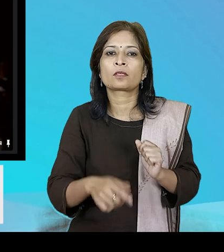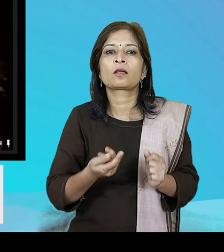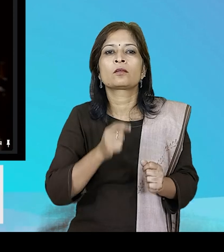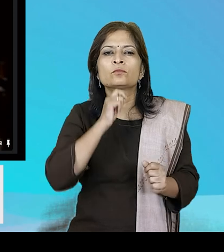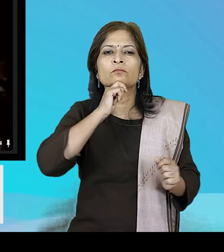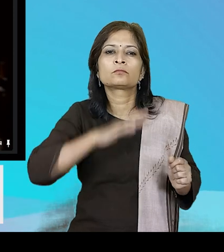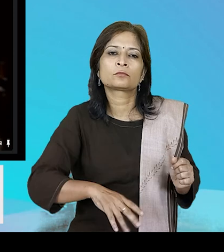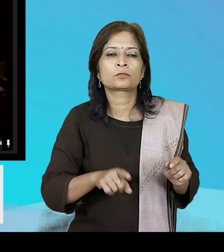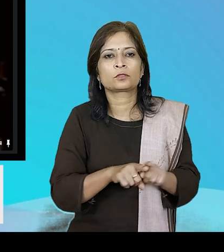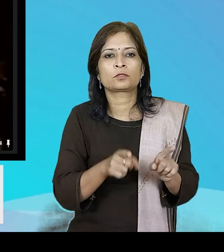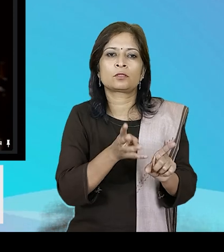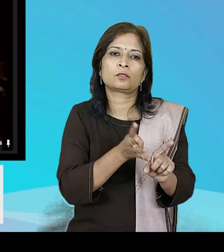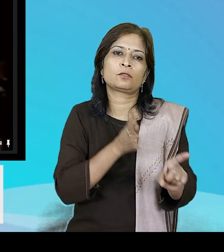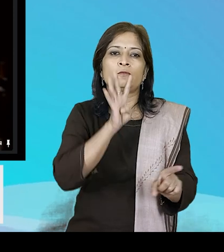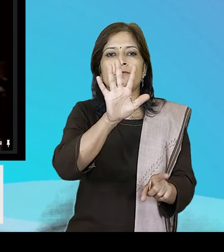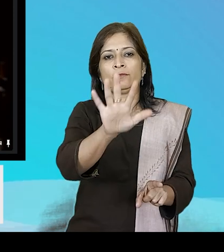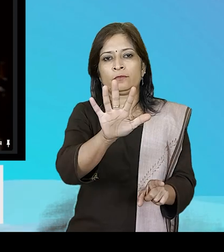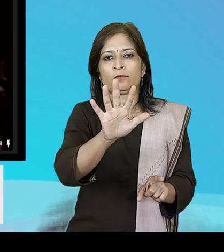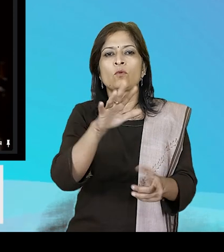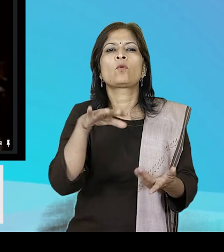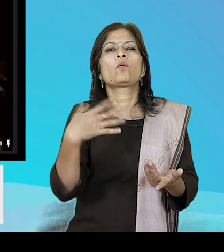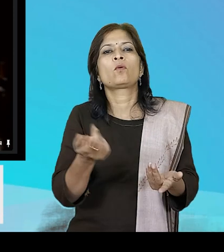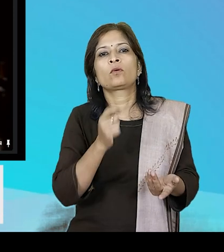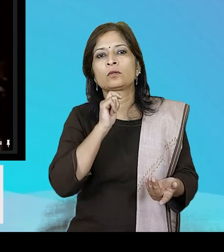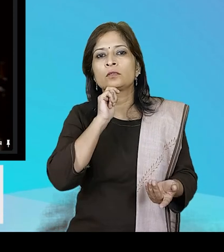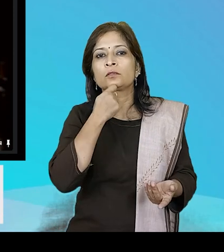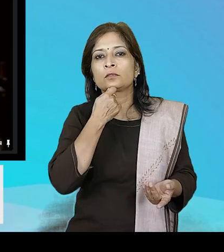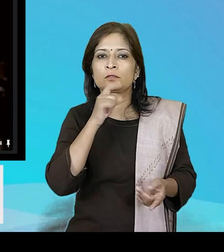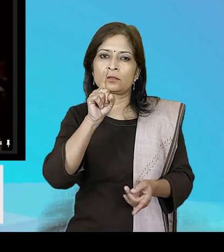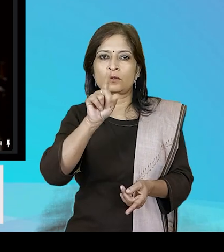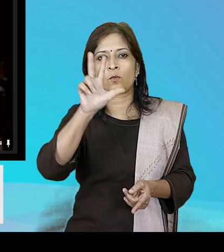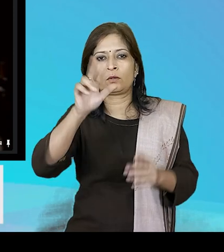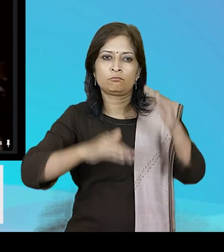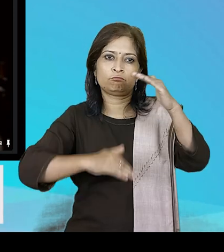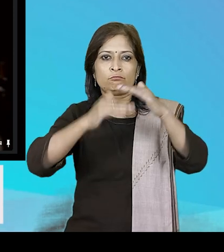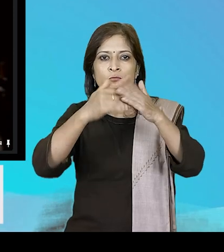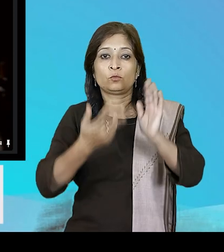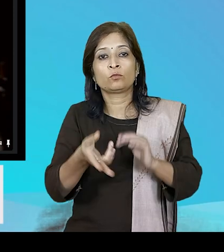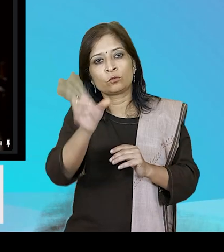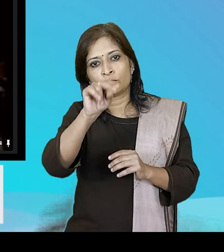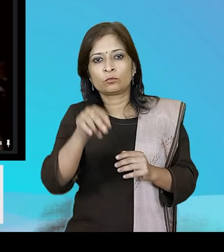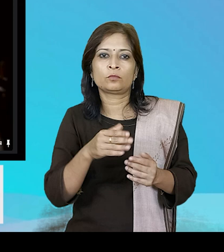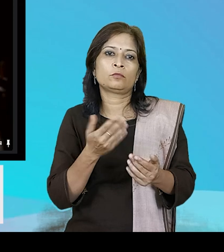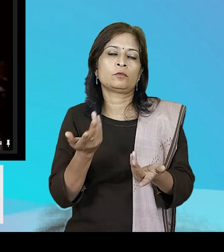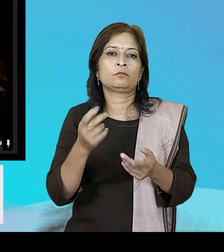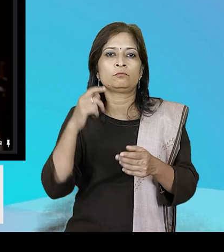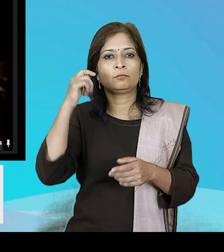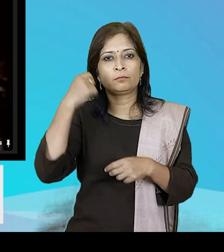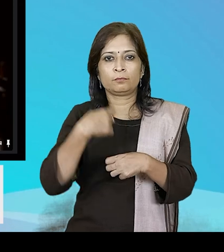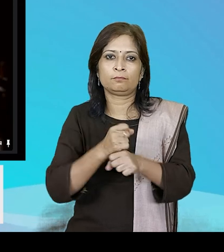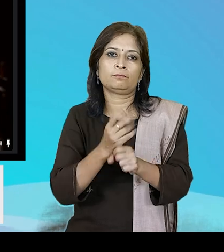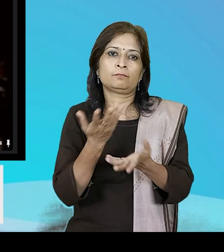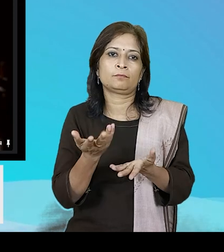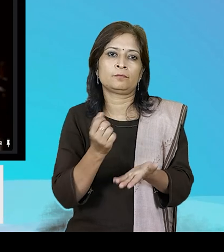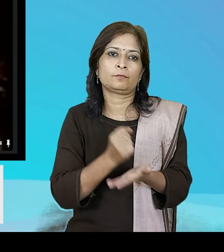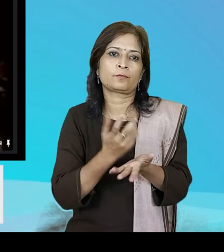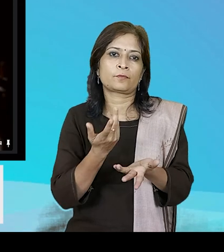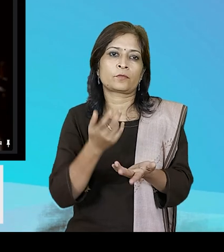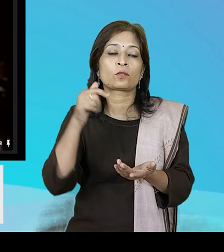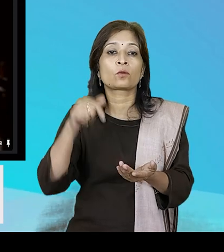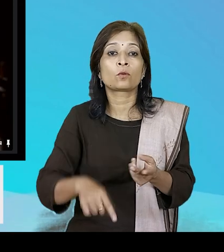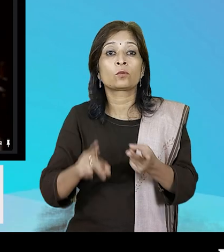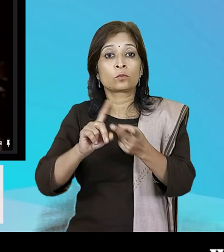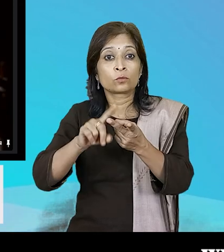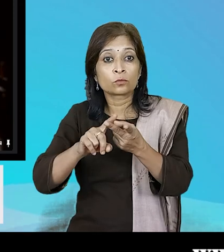So we restrict it to 5 years or till they attain the age of 18, whichever is earlier. Then after that, we have two types